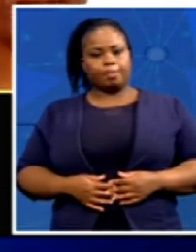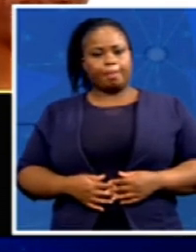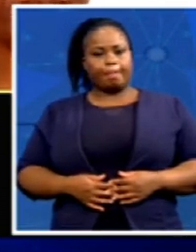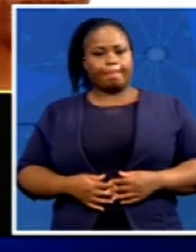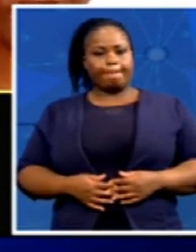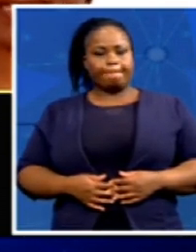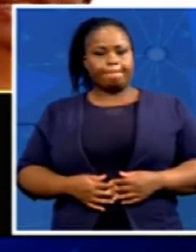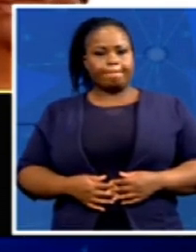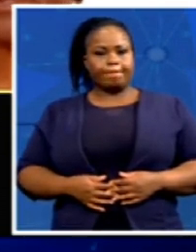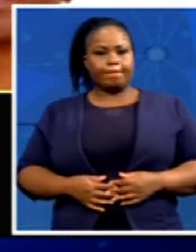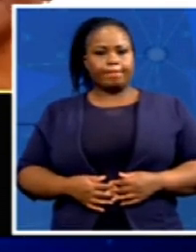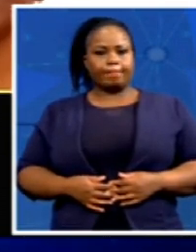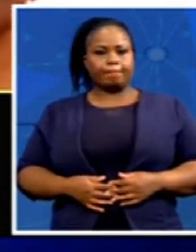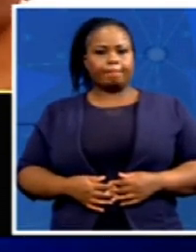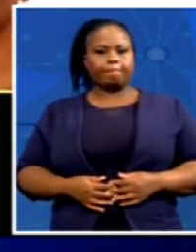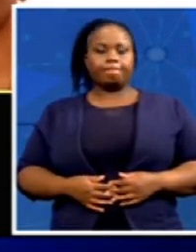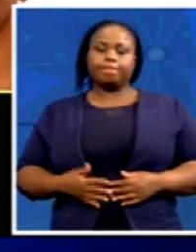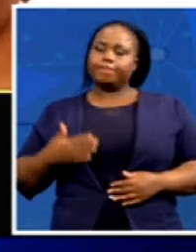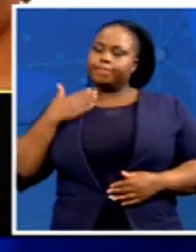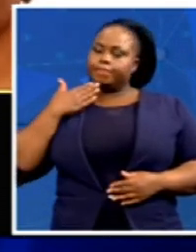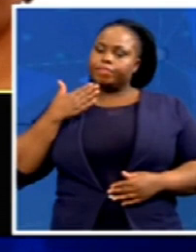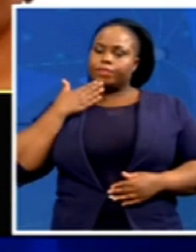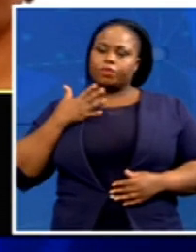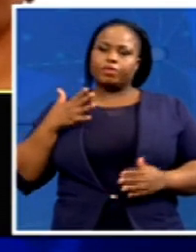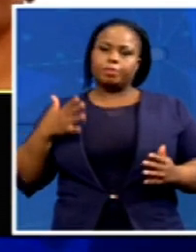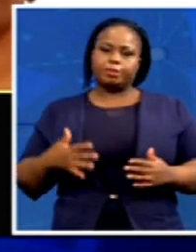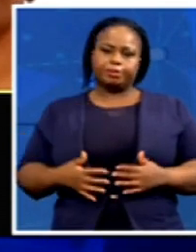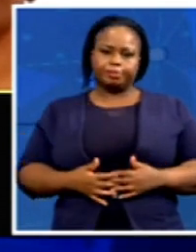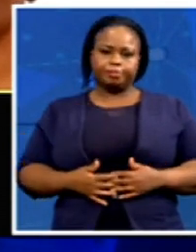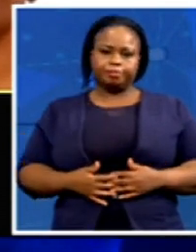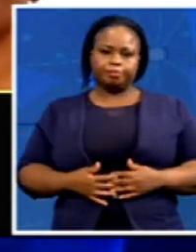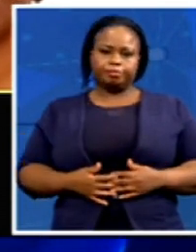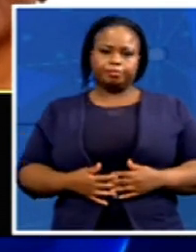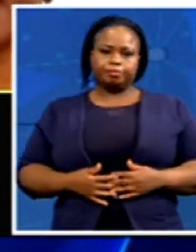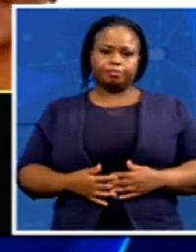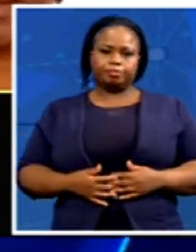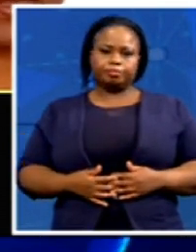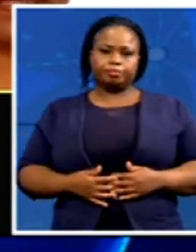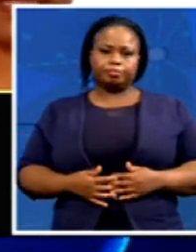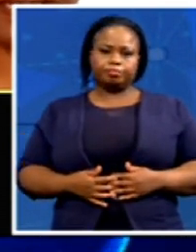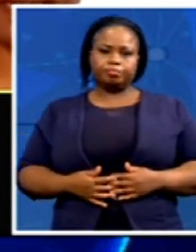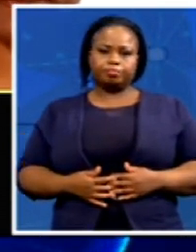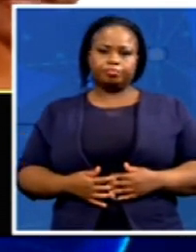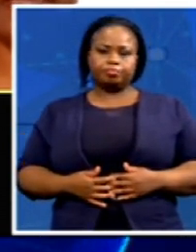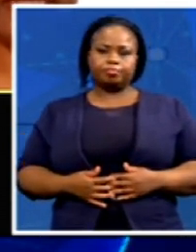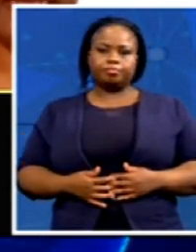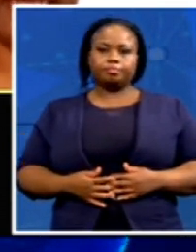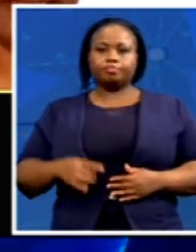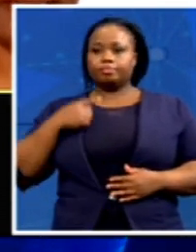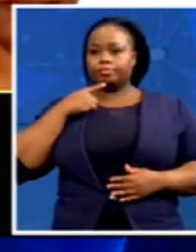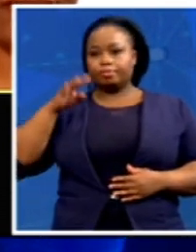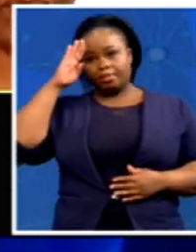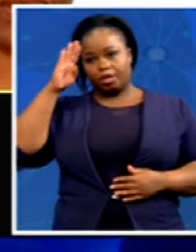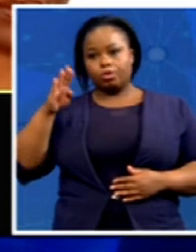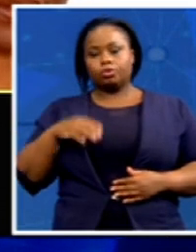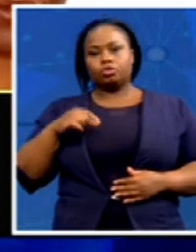Thank you very much for that. Let's go back online and say hello to Gabrielle Steinhauser,